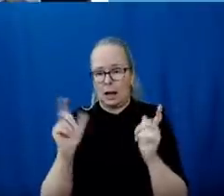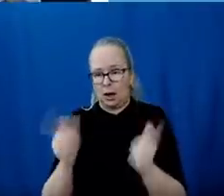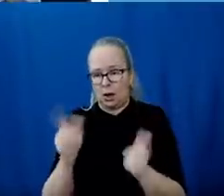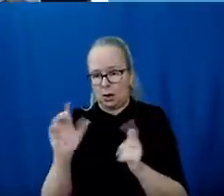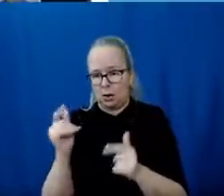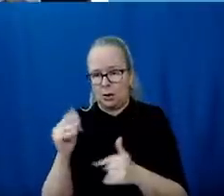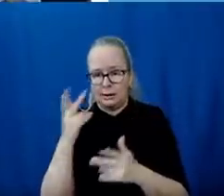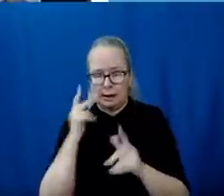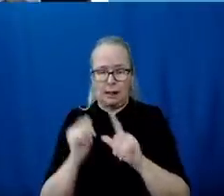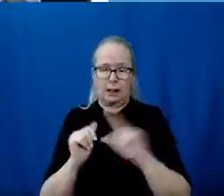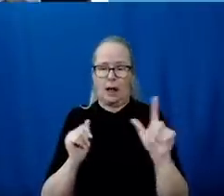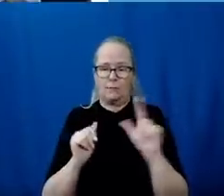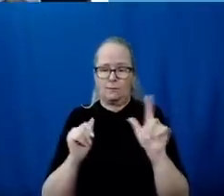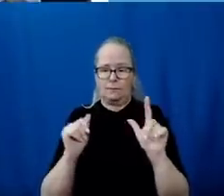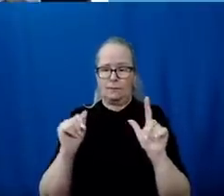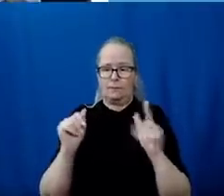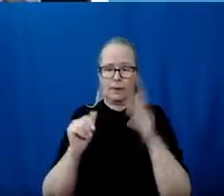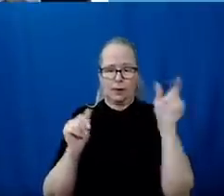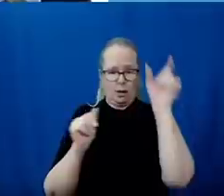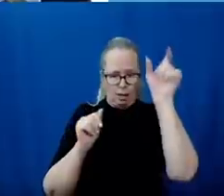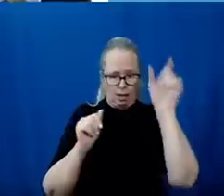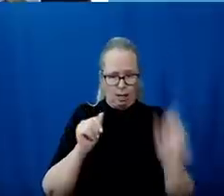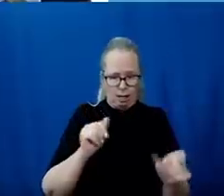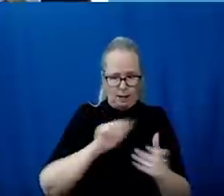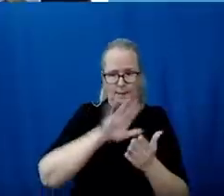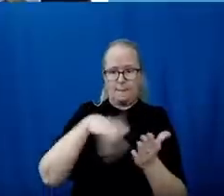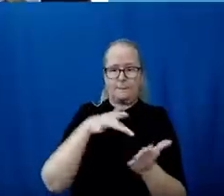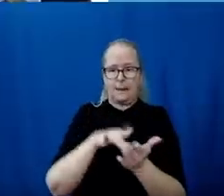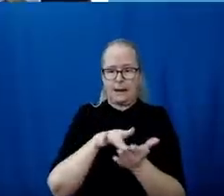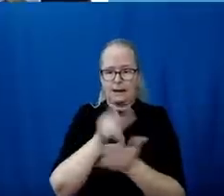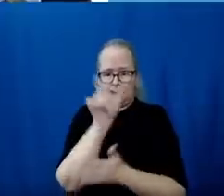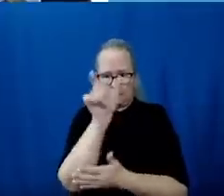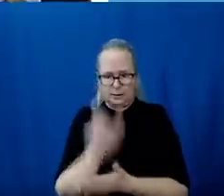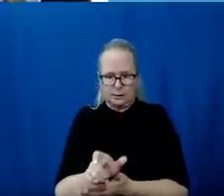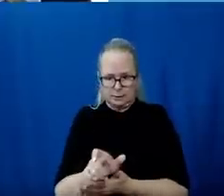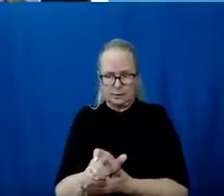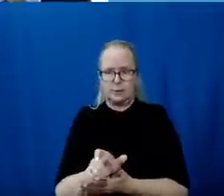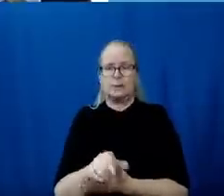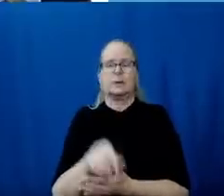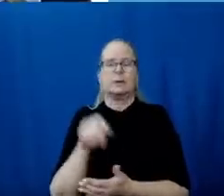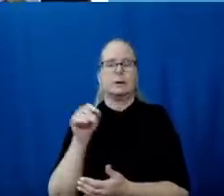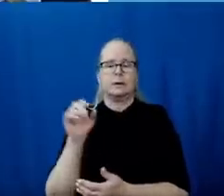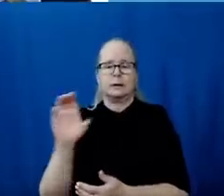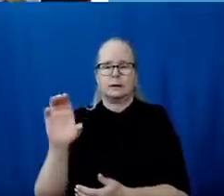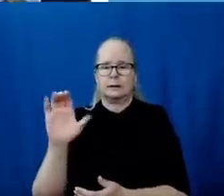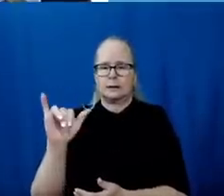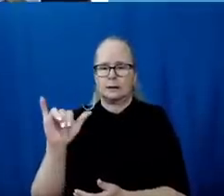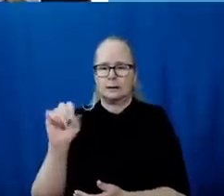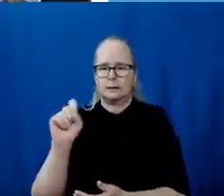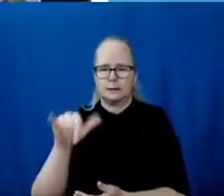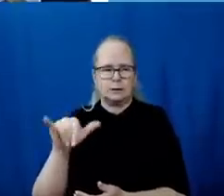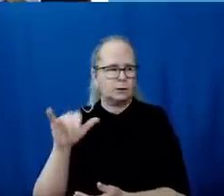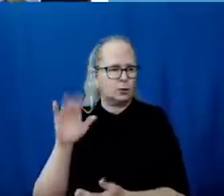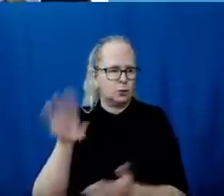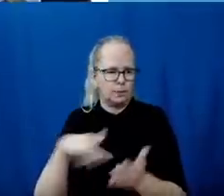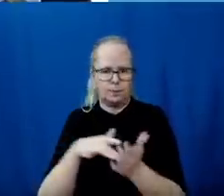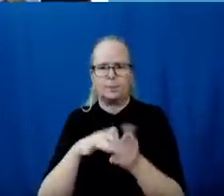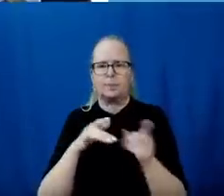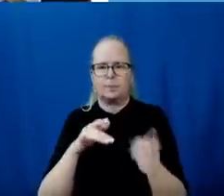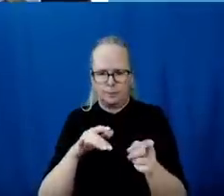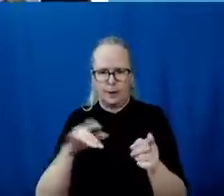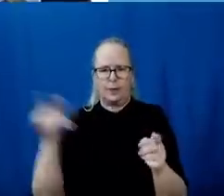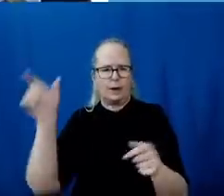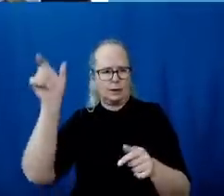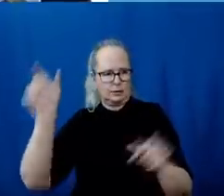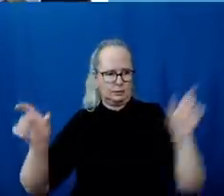massive. My two co-leads are Kevin Frankowski on the left, Casey Hubert in the middle. And then we've got the rest of our entire